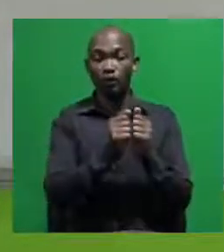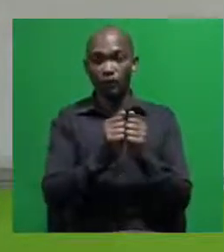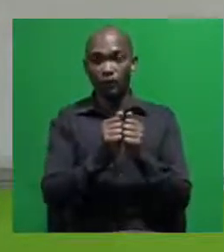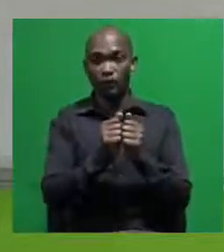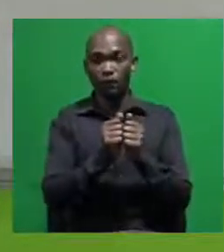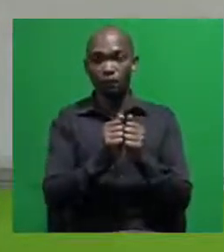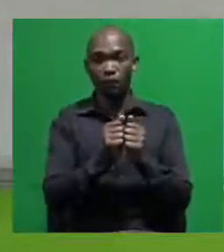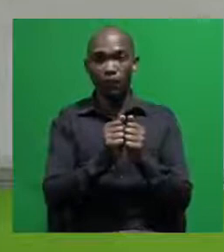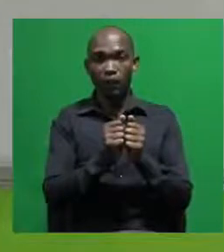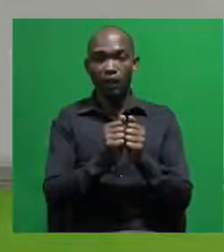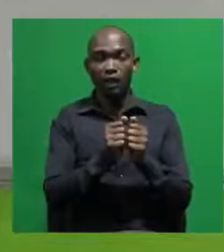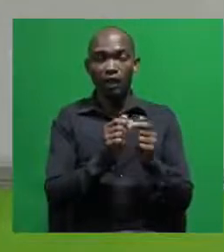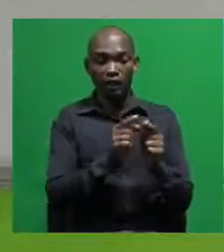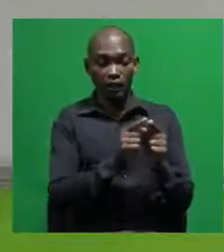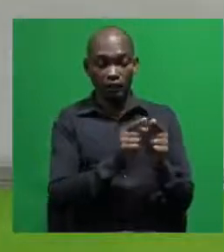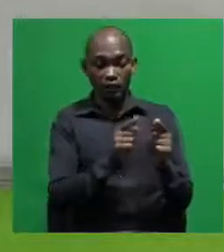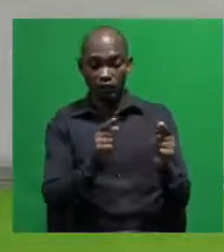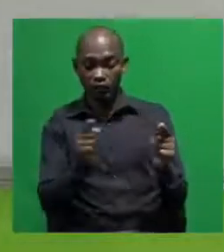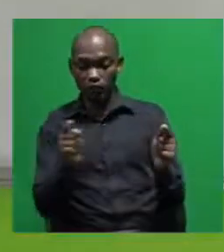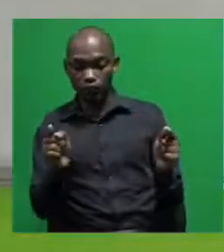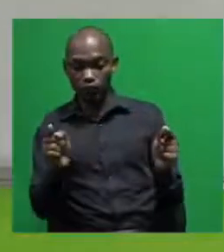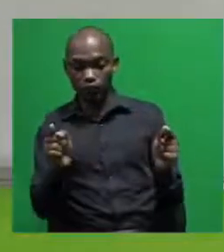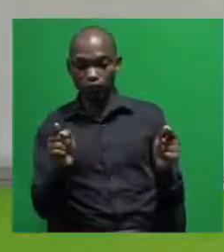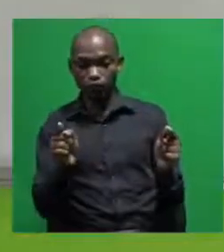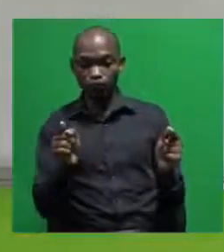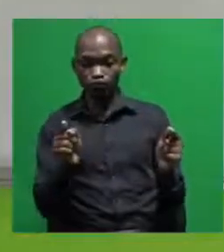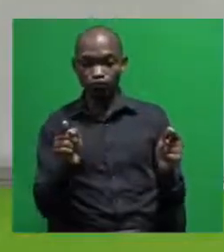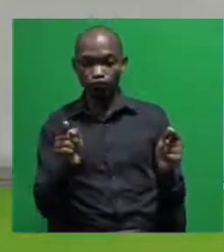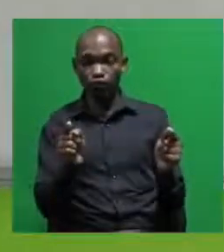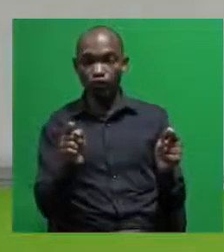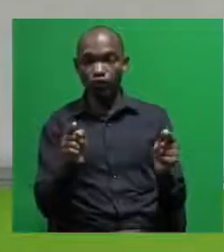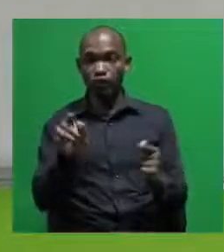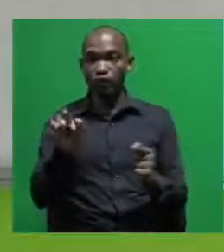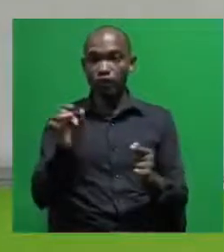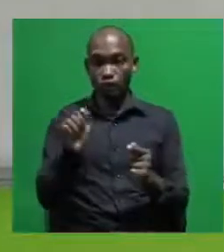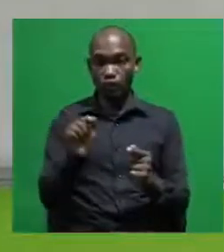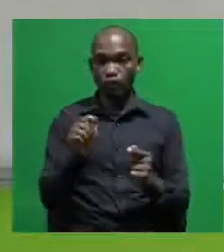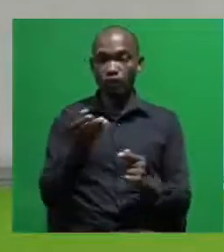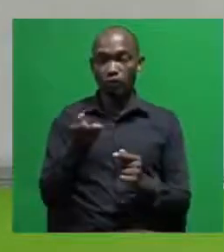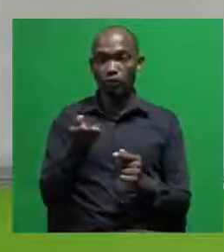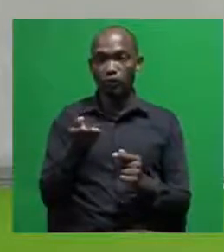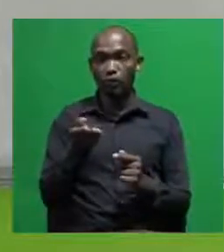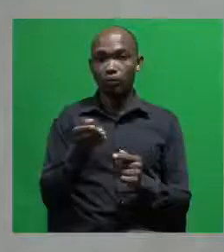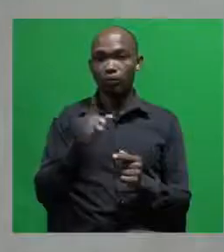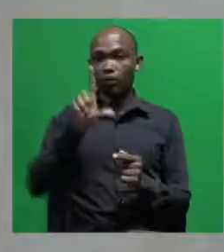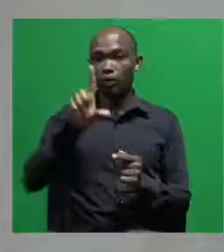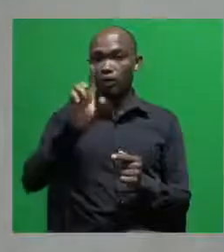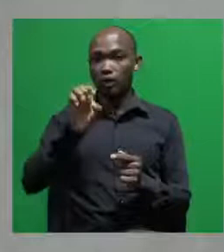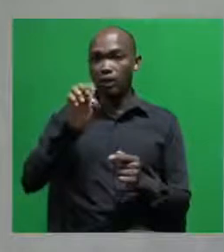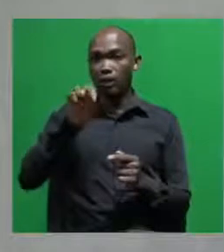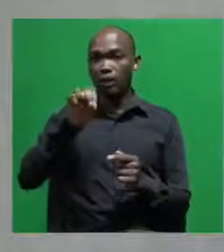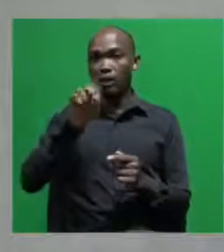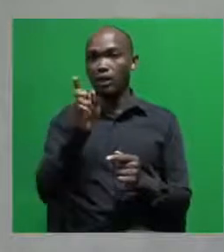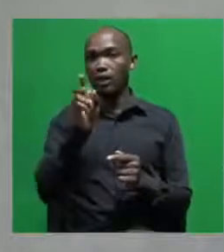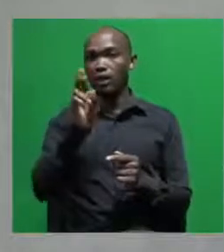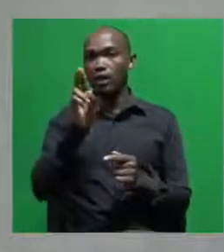distance from this point to this point. This is called as